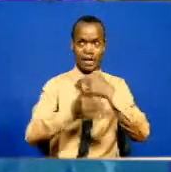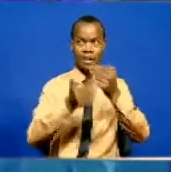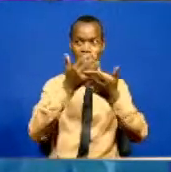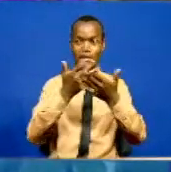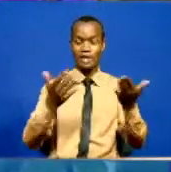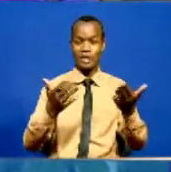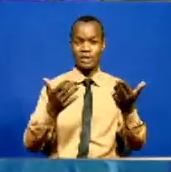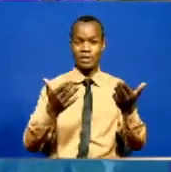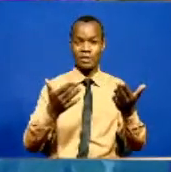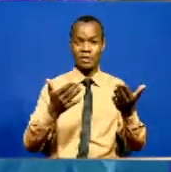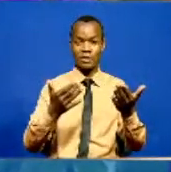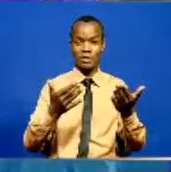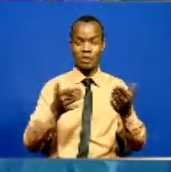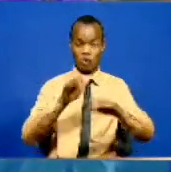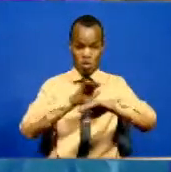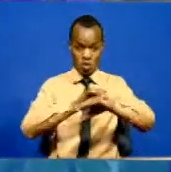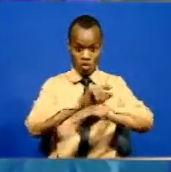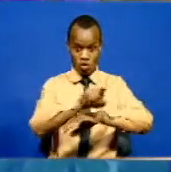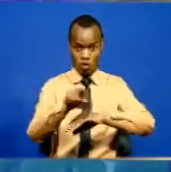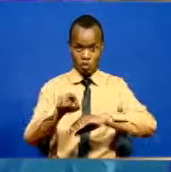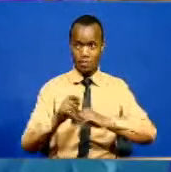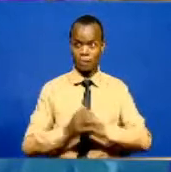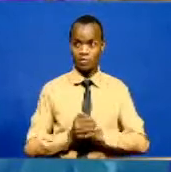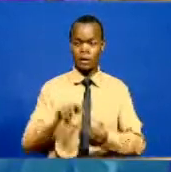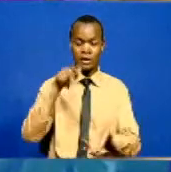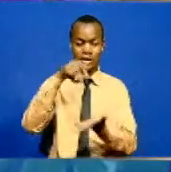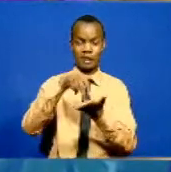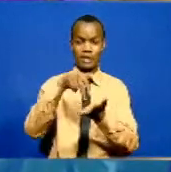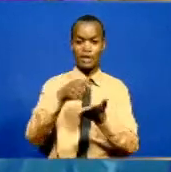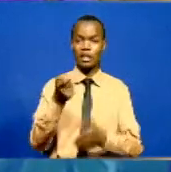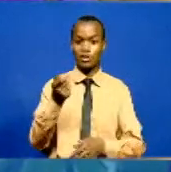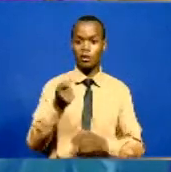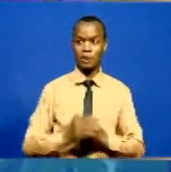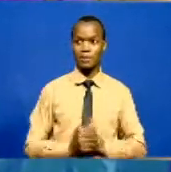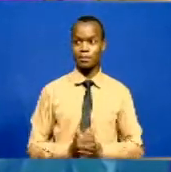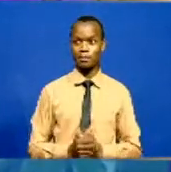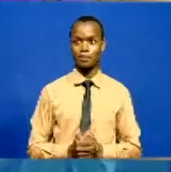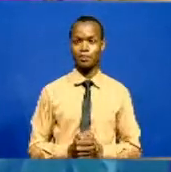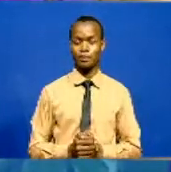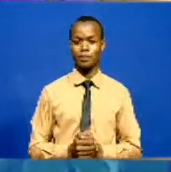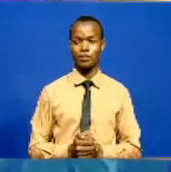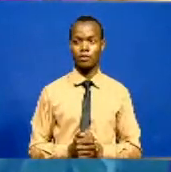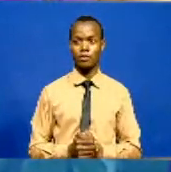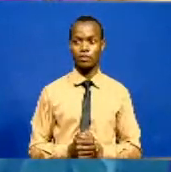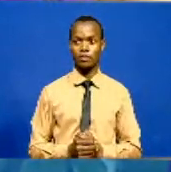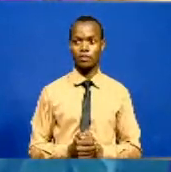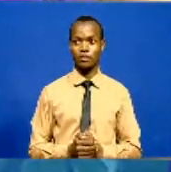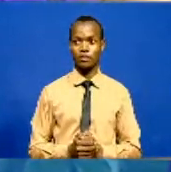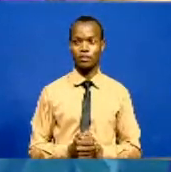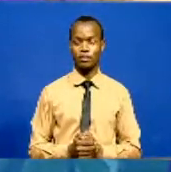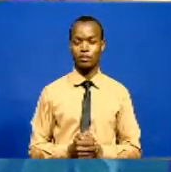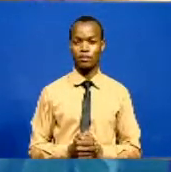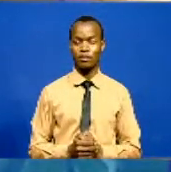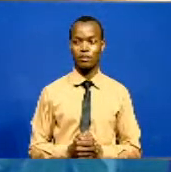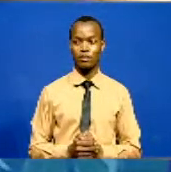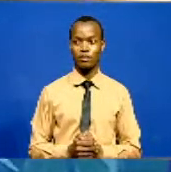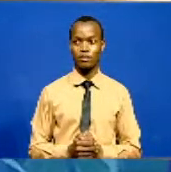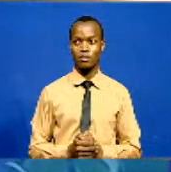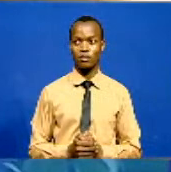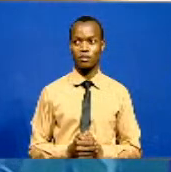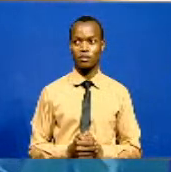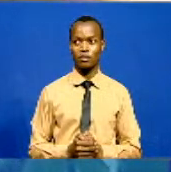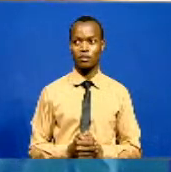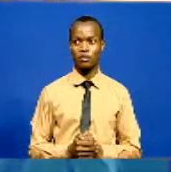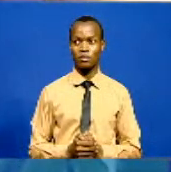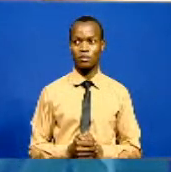you. Eh, chungi, chungi. Chungi madini. Just that.